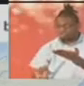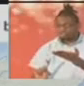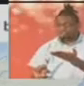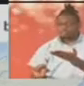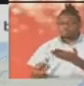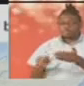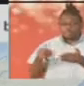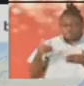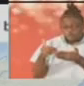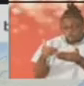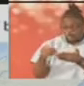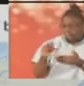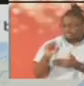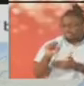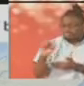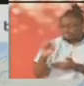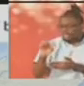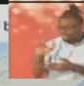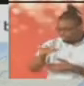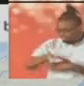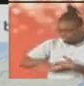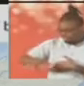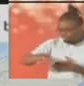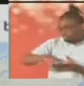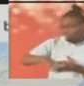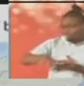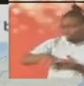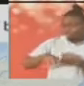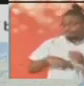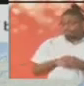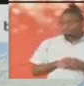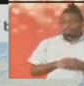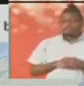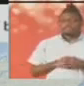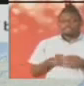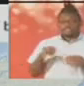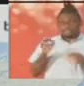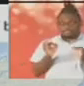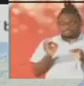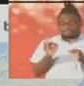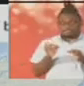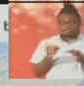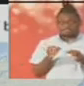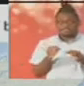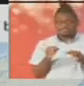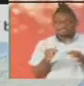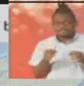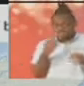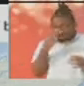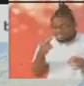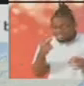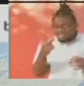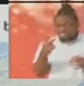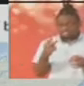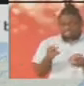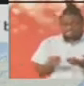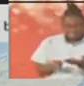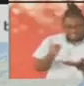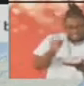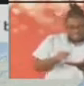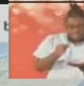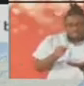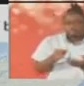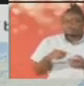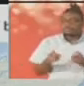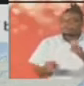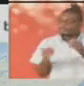area. We're looking at the bar chart again, which accompanies the map. We see County Victoria and County Caroni having recorded